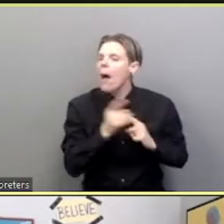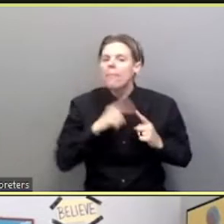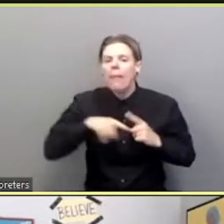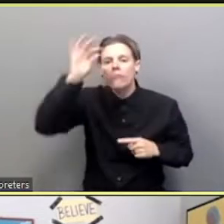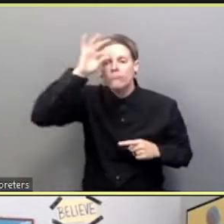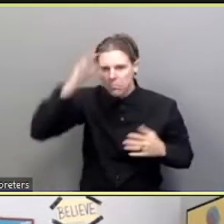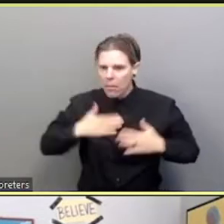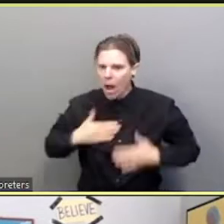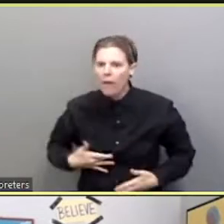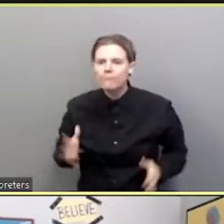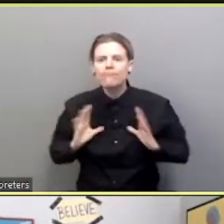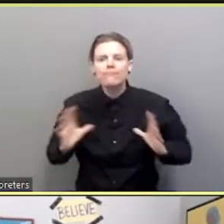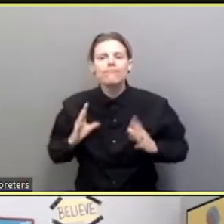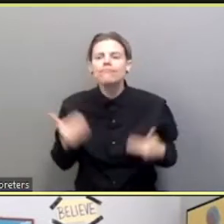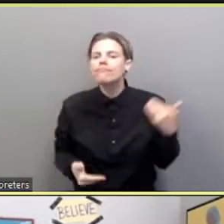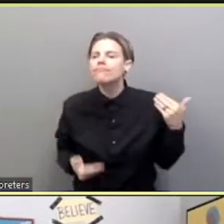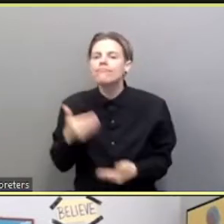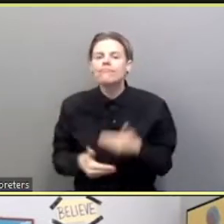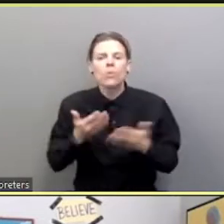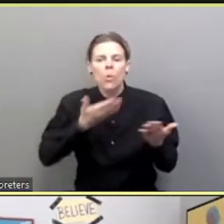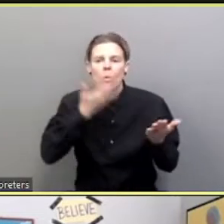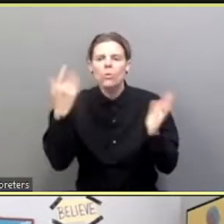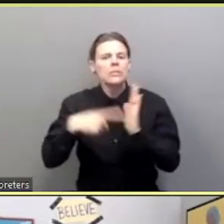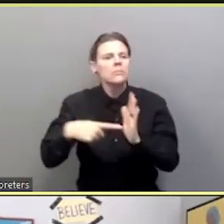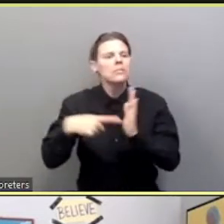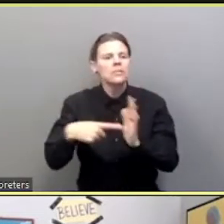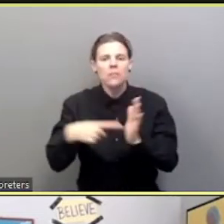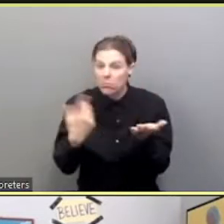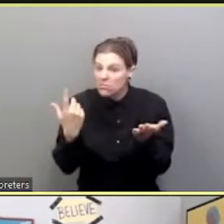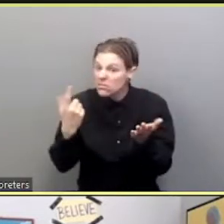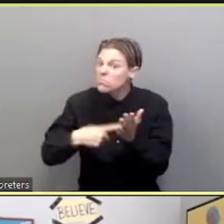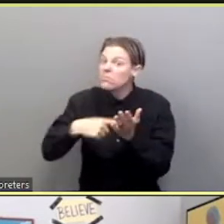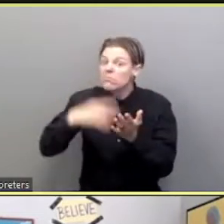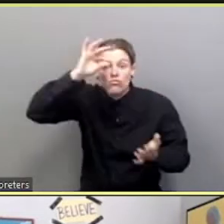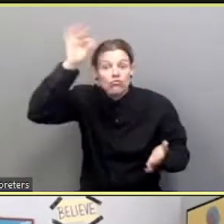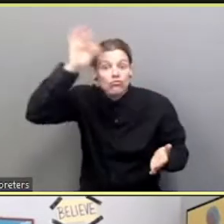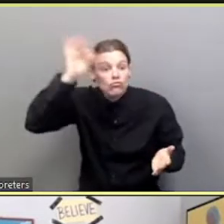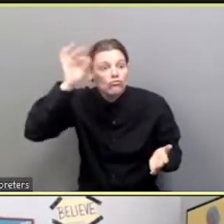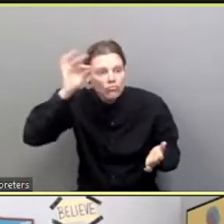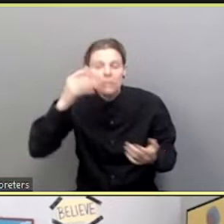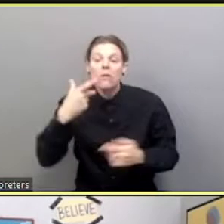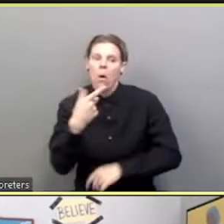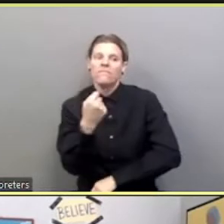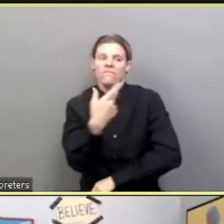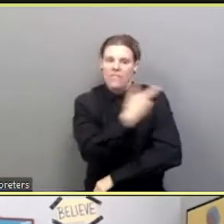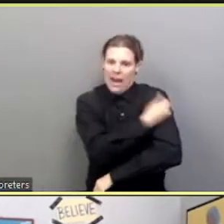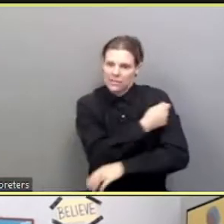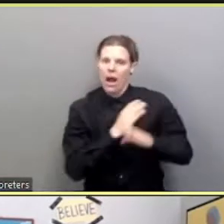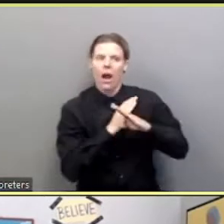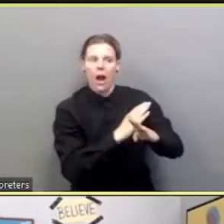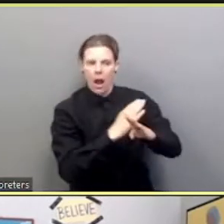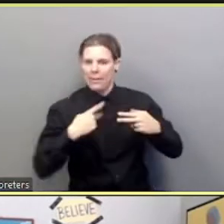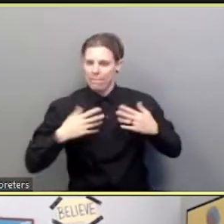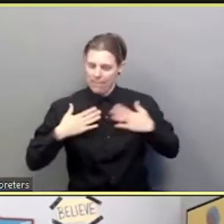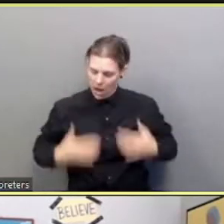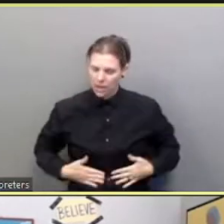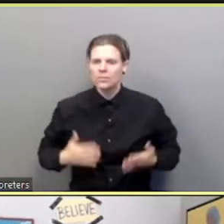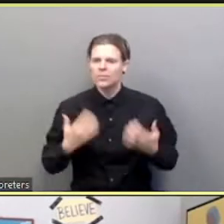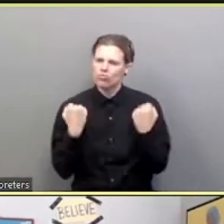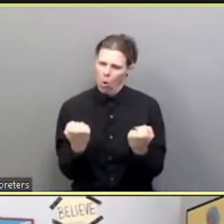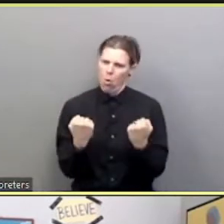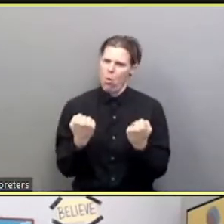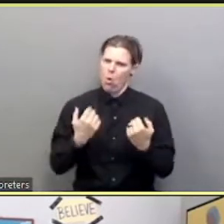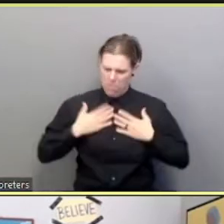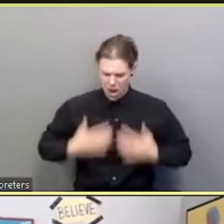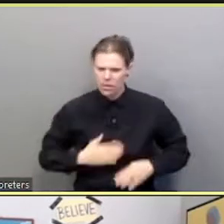even know that. So getting vaccinated can really help protect your loved ones and your community. So when kids